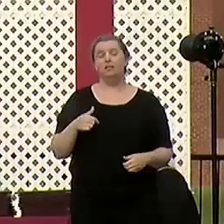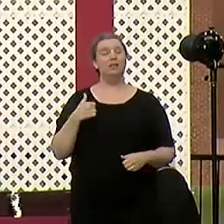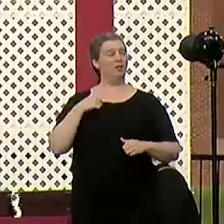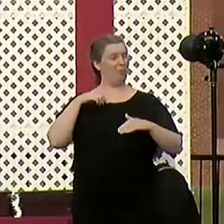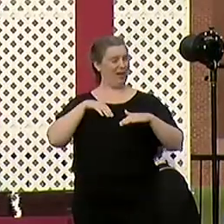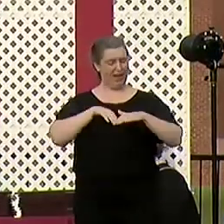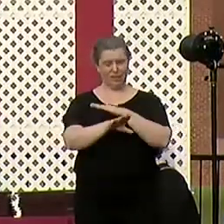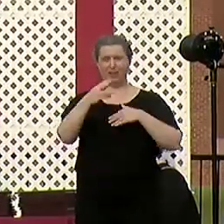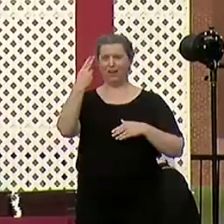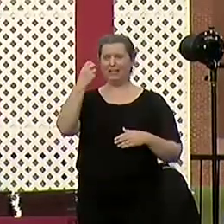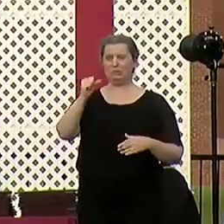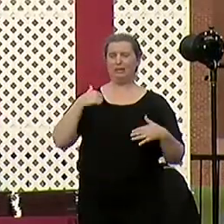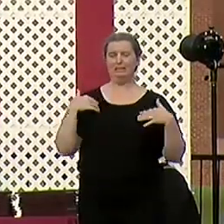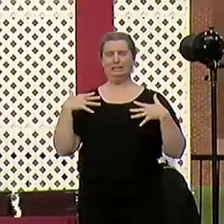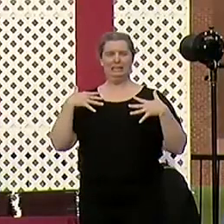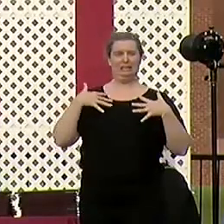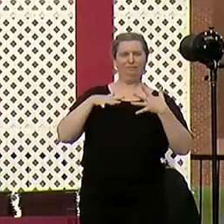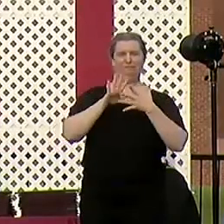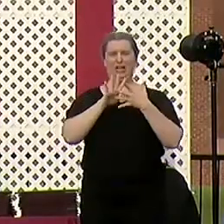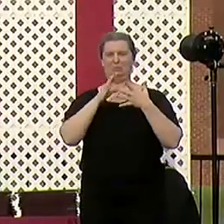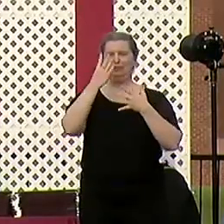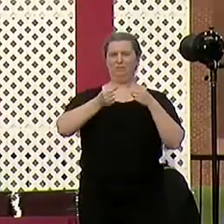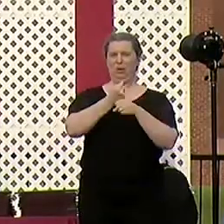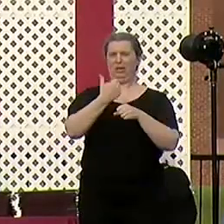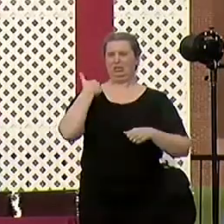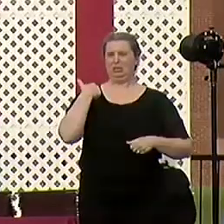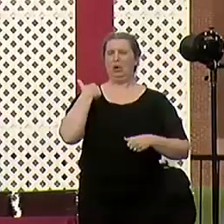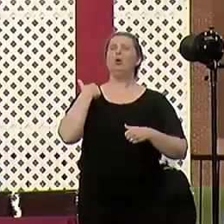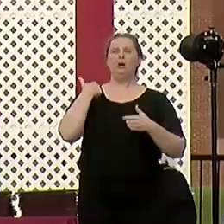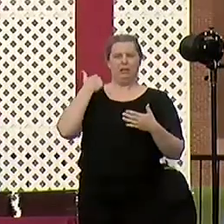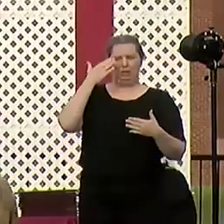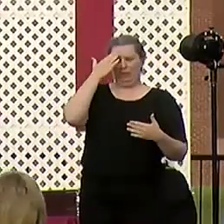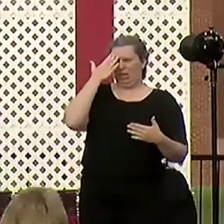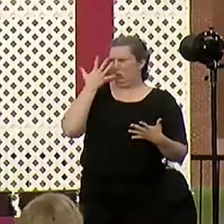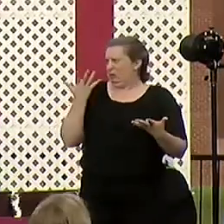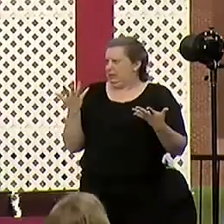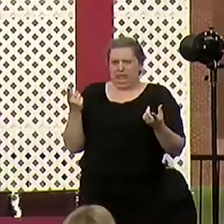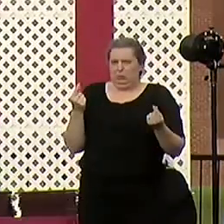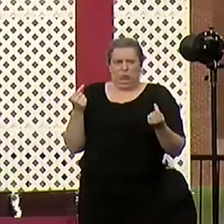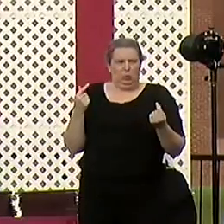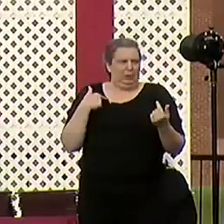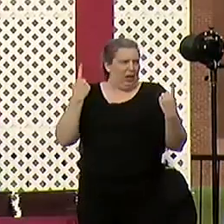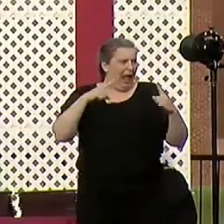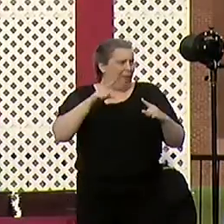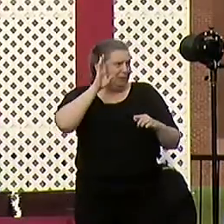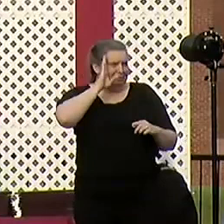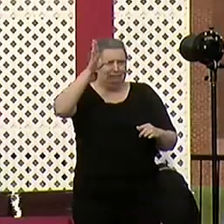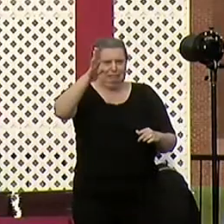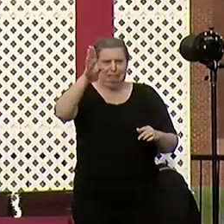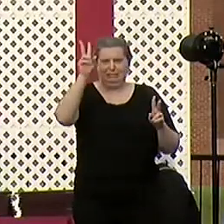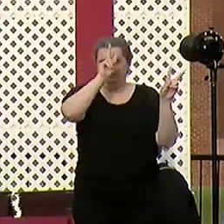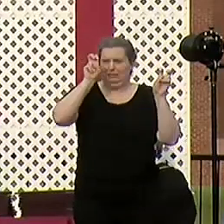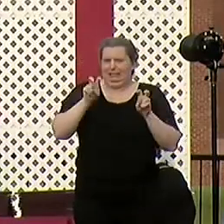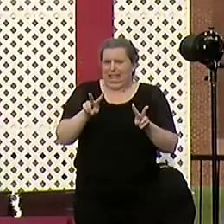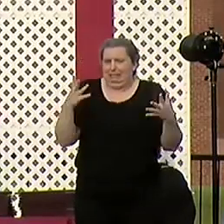into GMHS as scared, timid freshmen 4 years ago, we knew little about what was to come in our near futures.